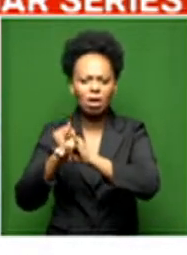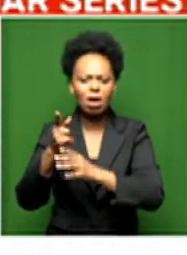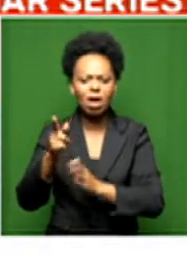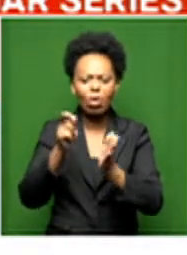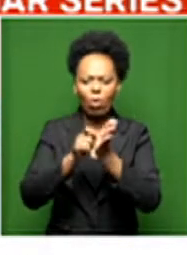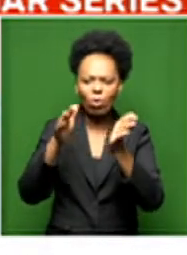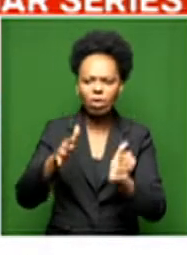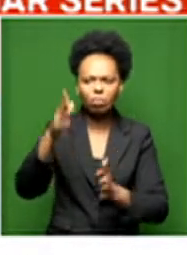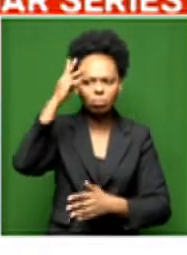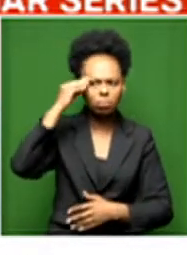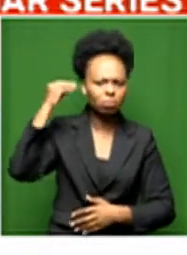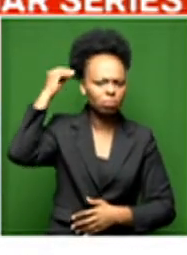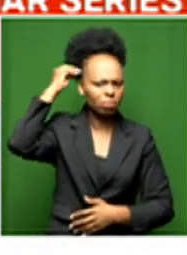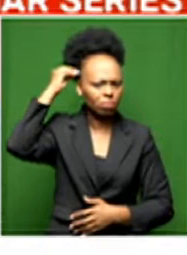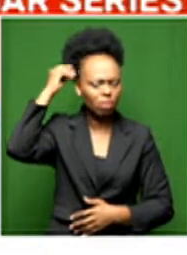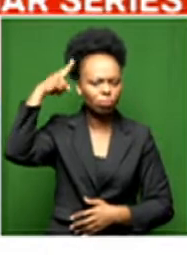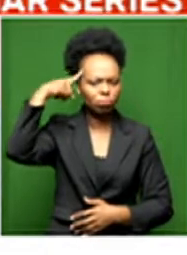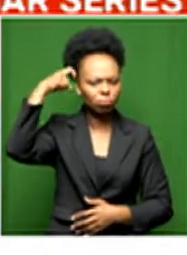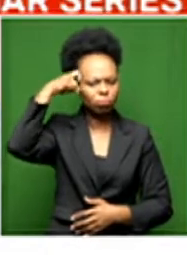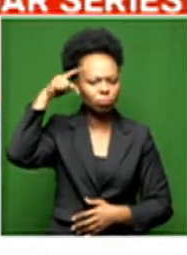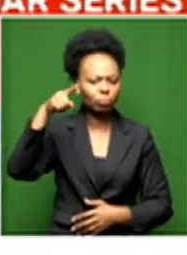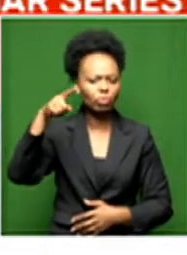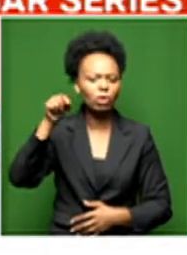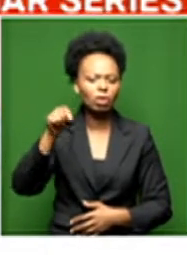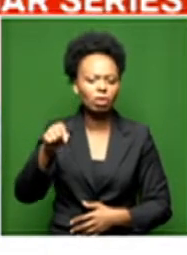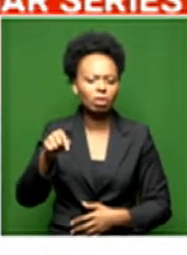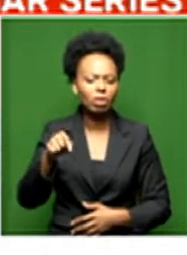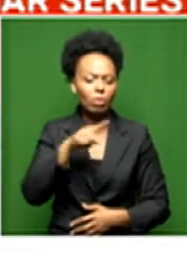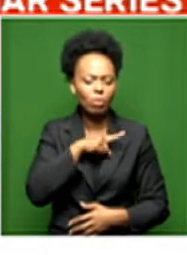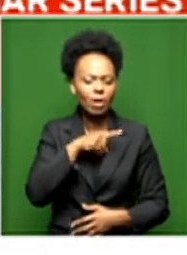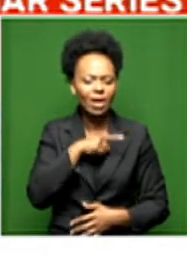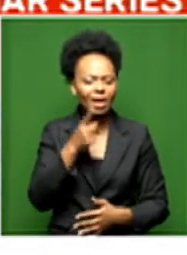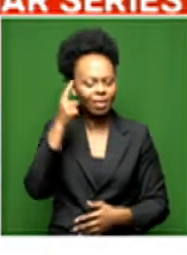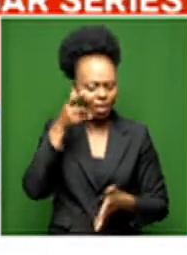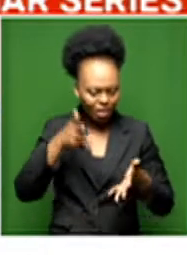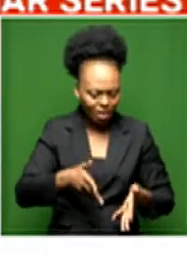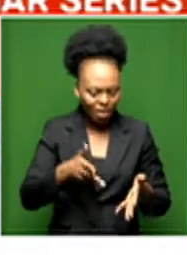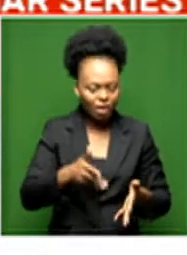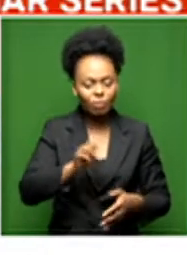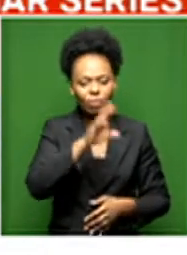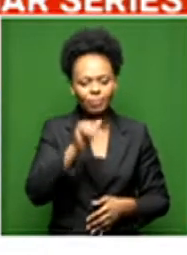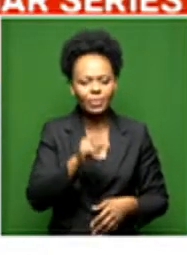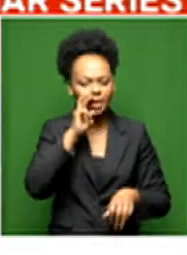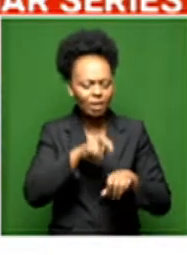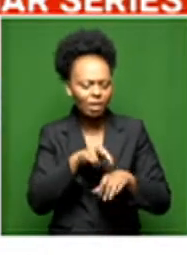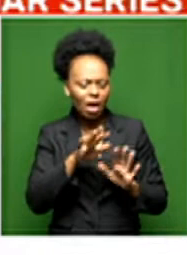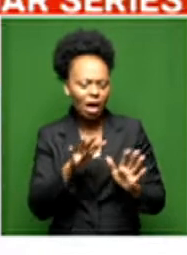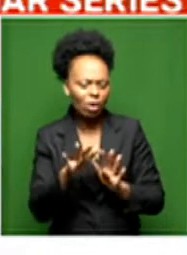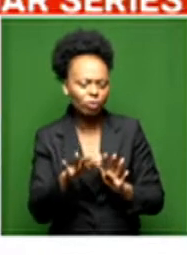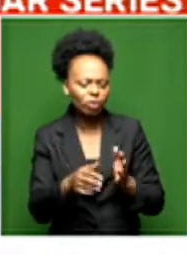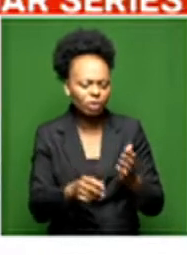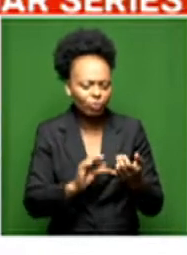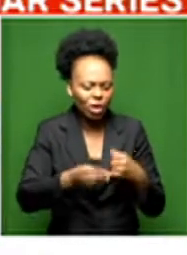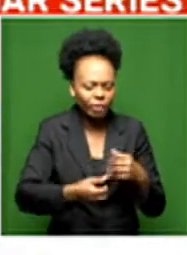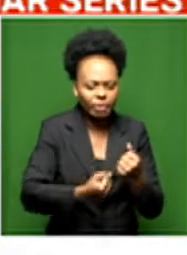down and negotiate with those people who are decision makers to try and support writing. Like during this time